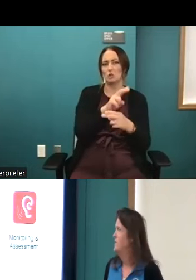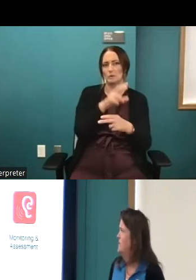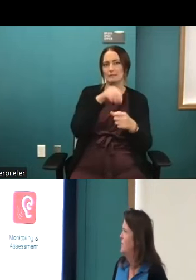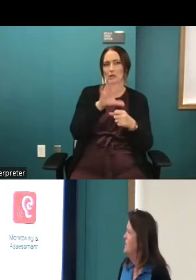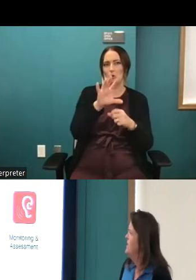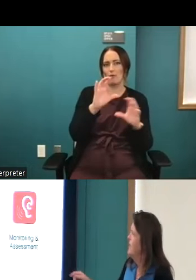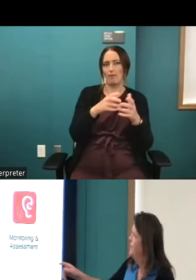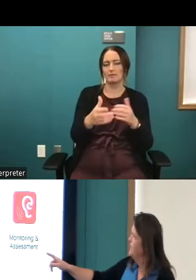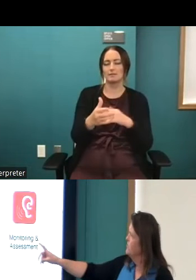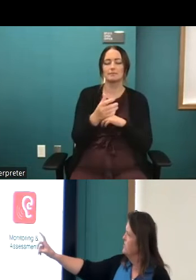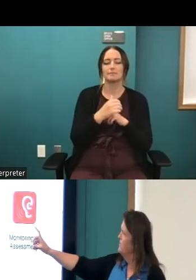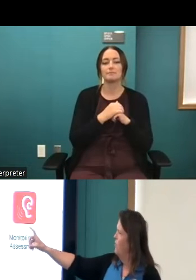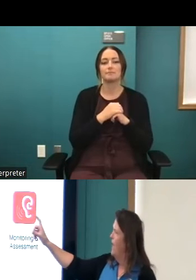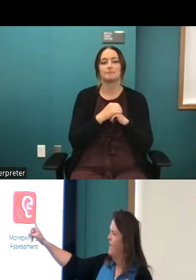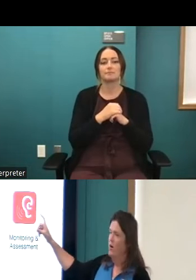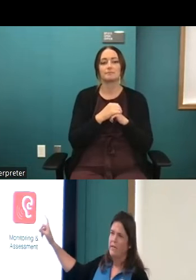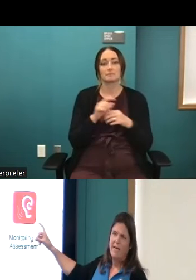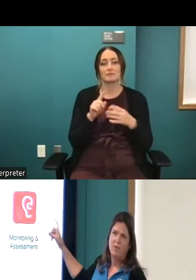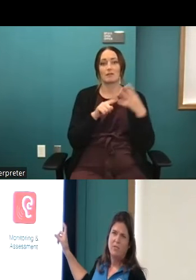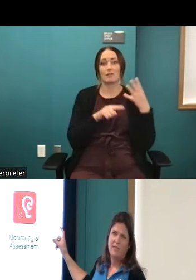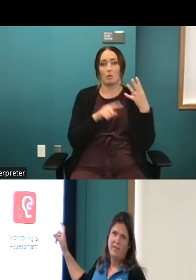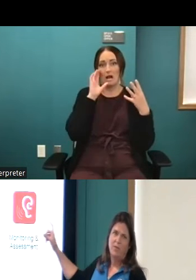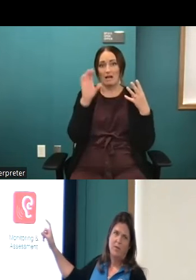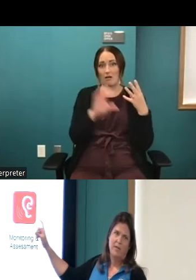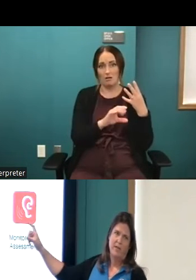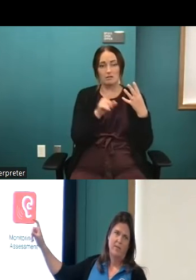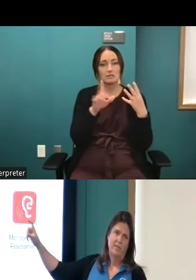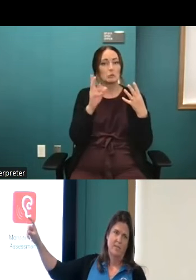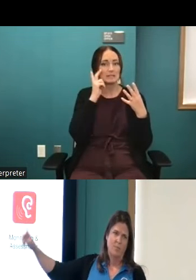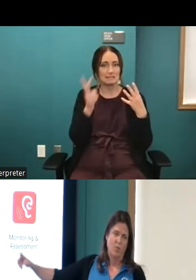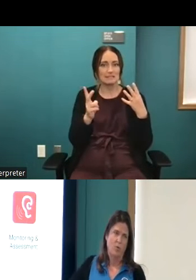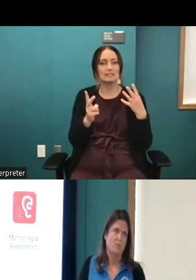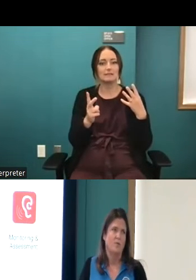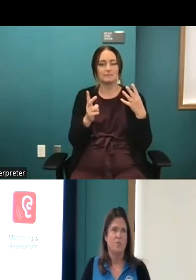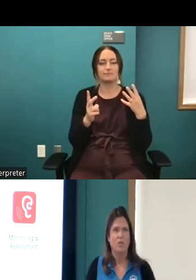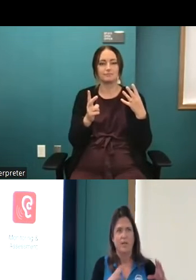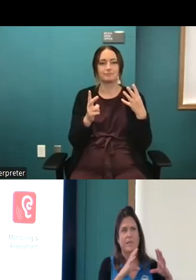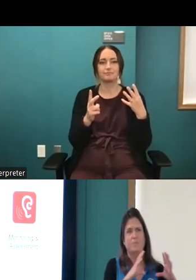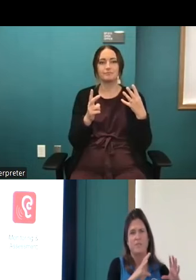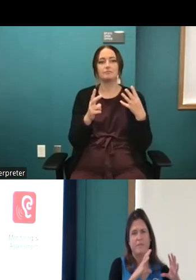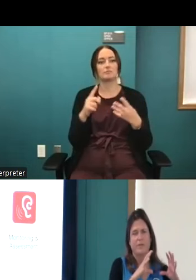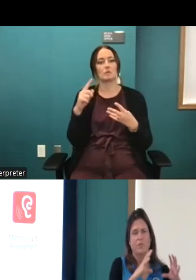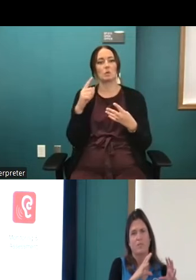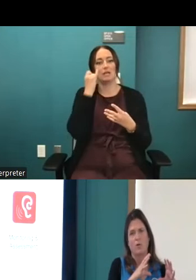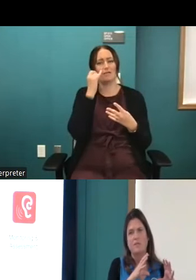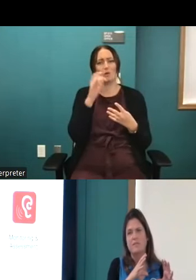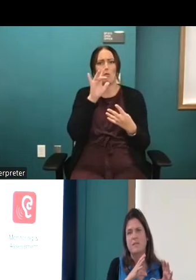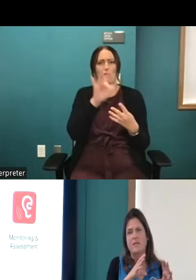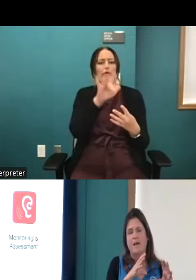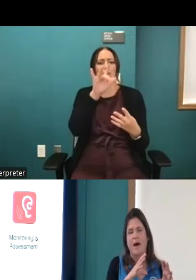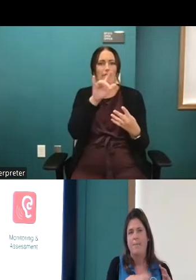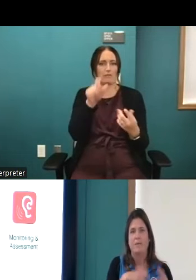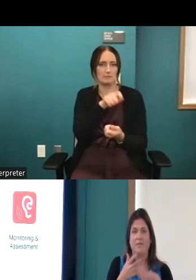with students. So these are just 4 icons that you'll see when you're in the Hearing Success portal. So if you click on a specific